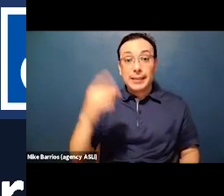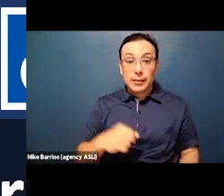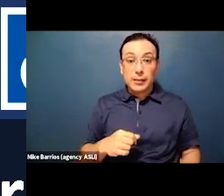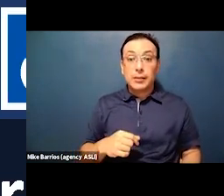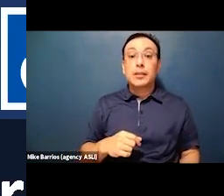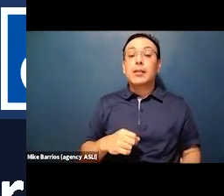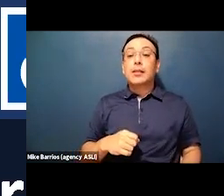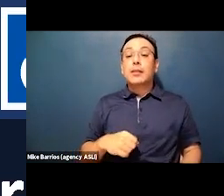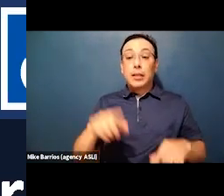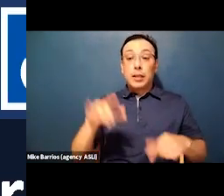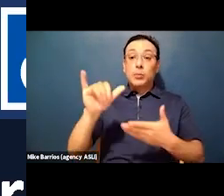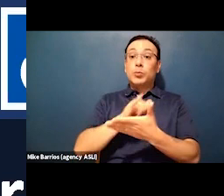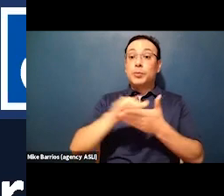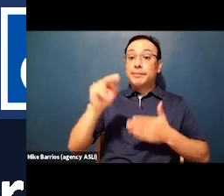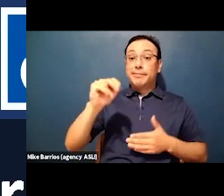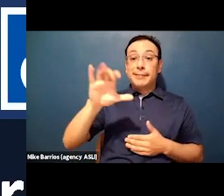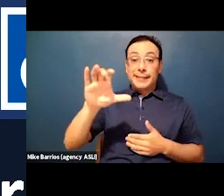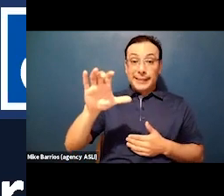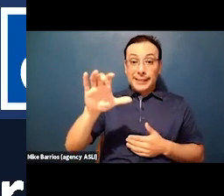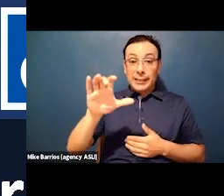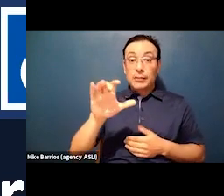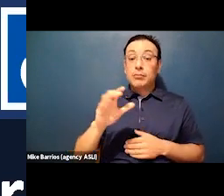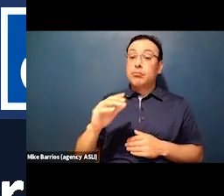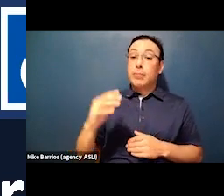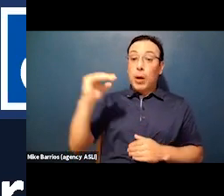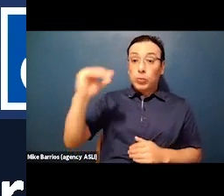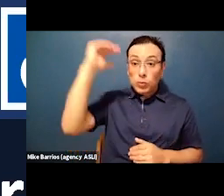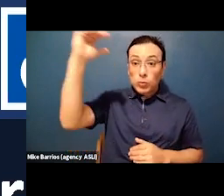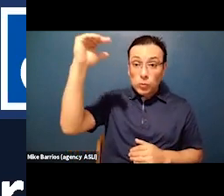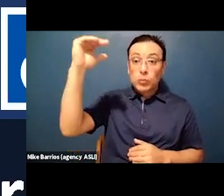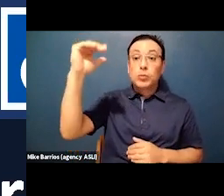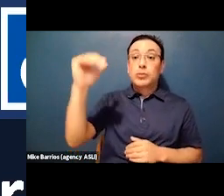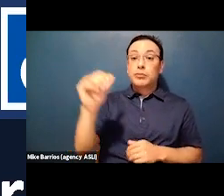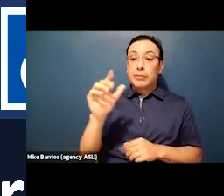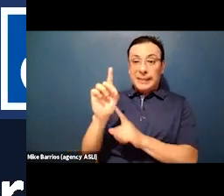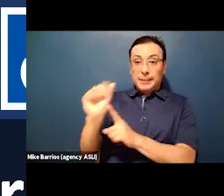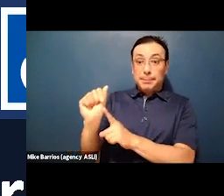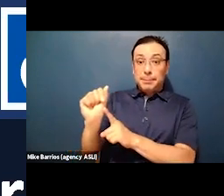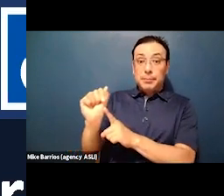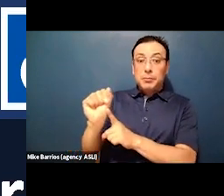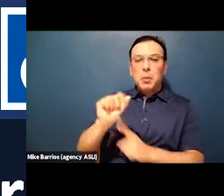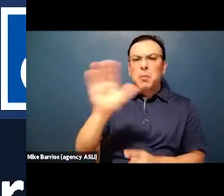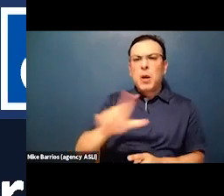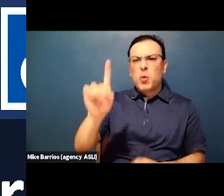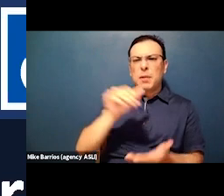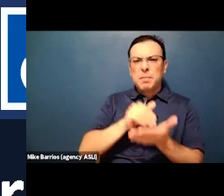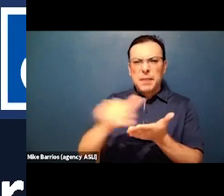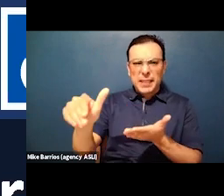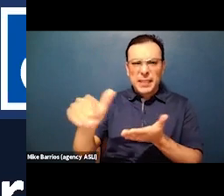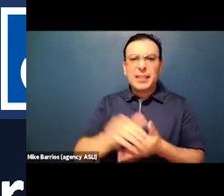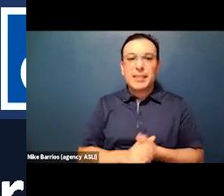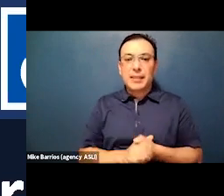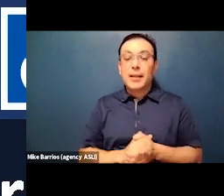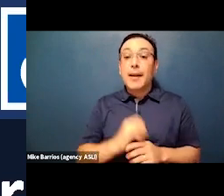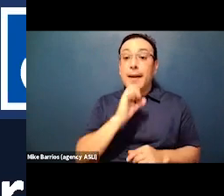with disabilities in New York. The employment rate of working age people with